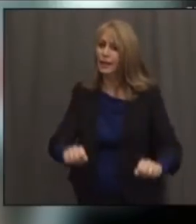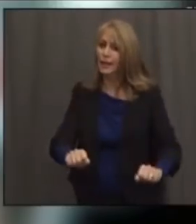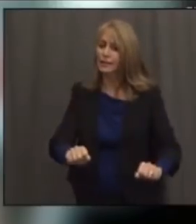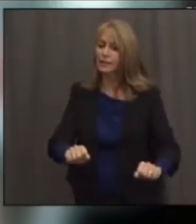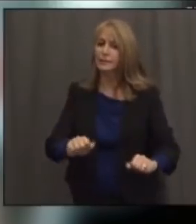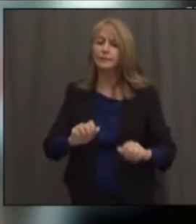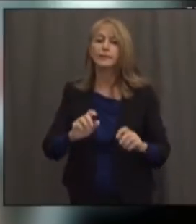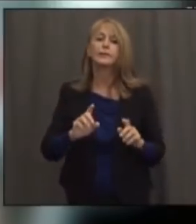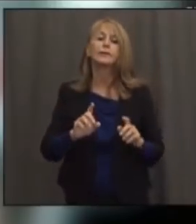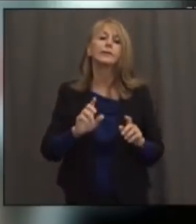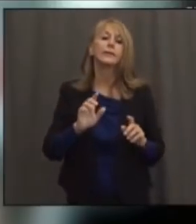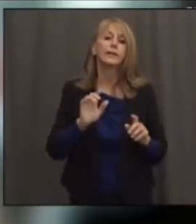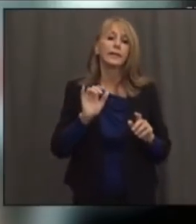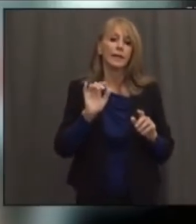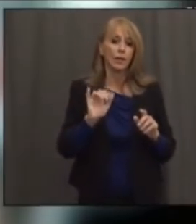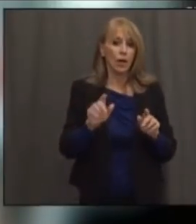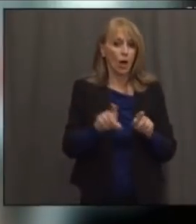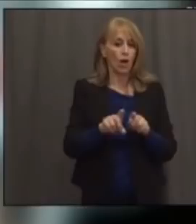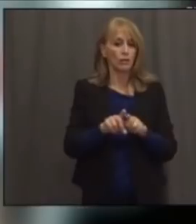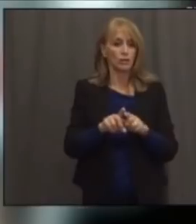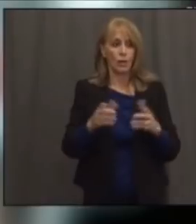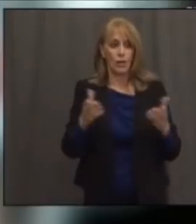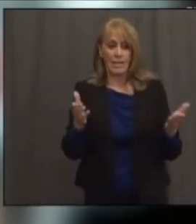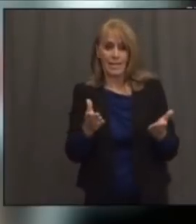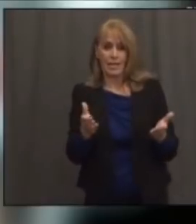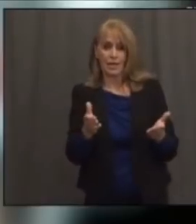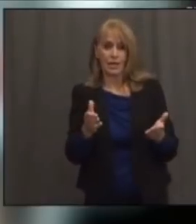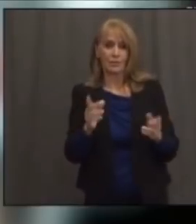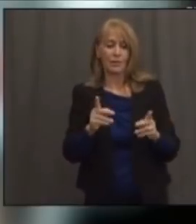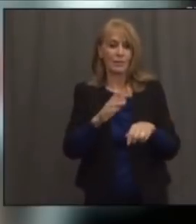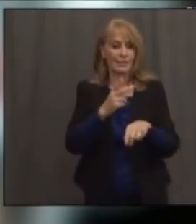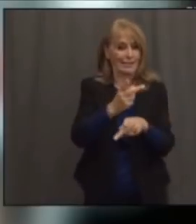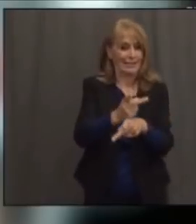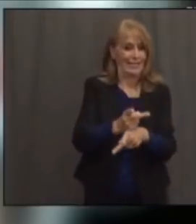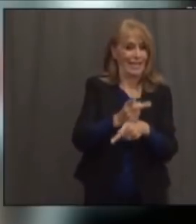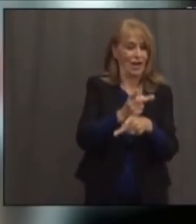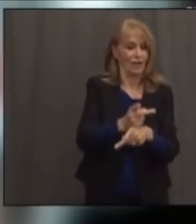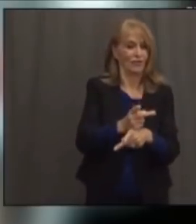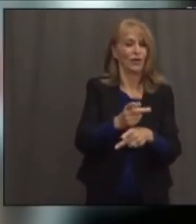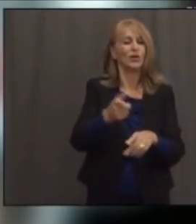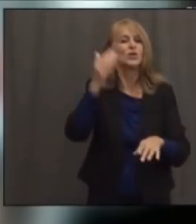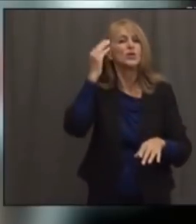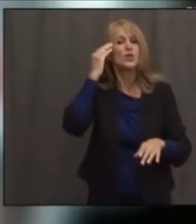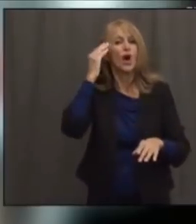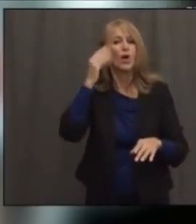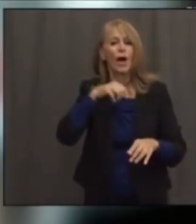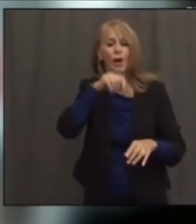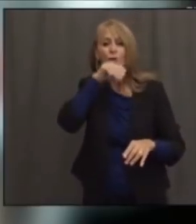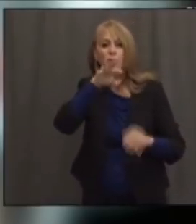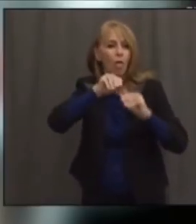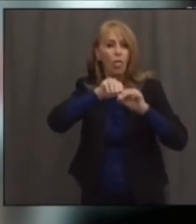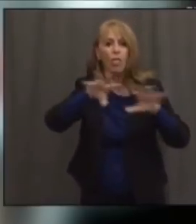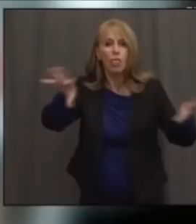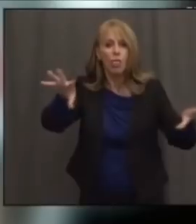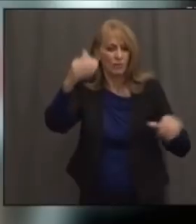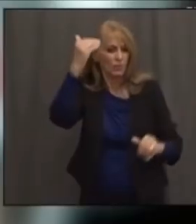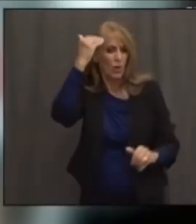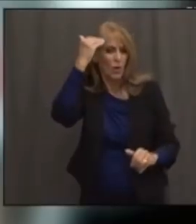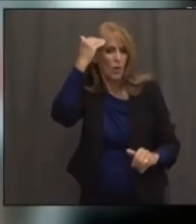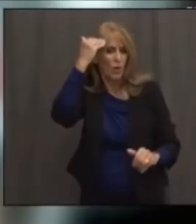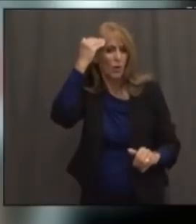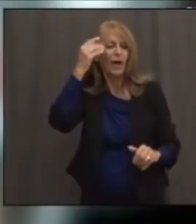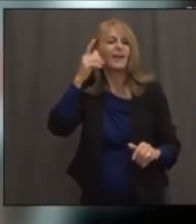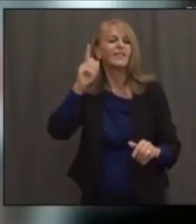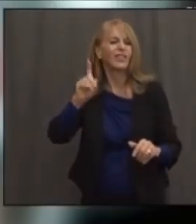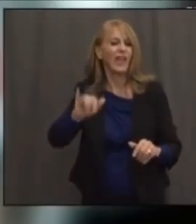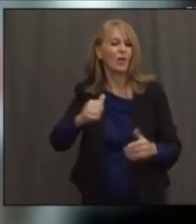This is also a population that's more cautious. People are generally more aware of the risk of spread of respiratory pathogens. And I think that's going to bode well